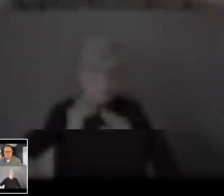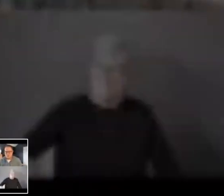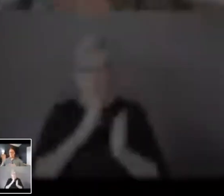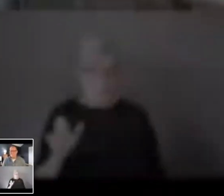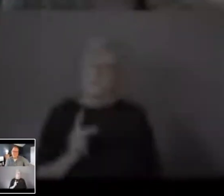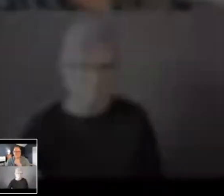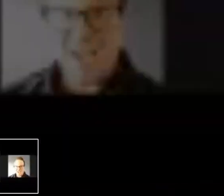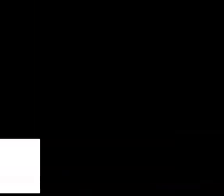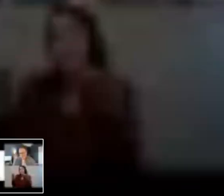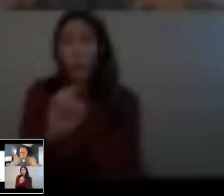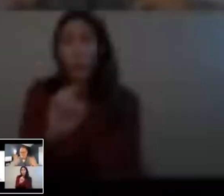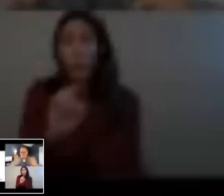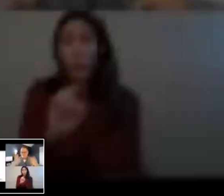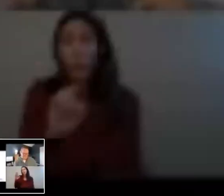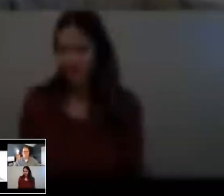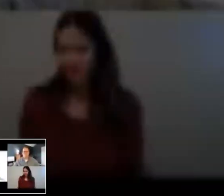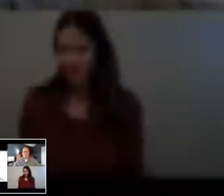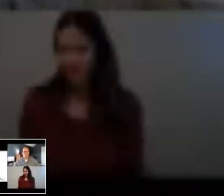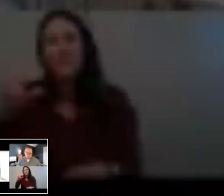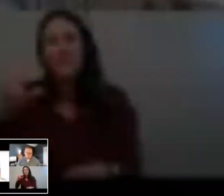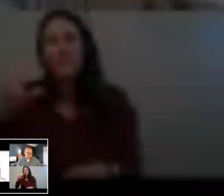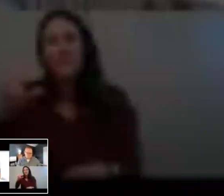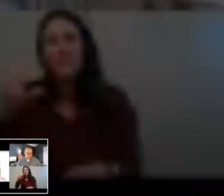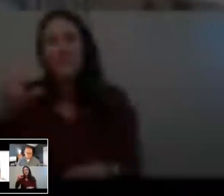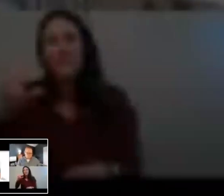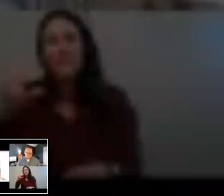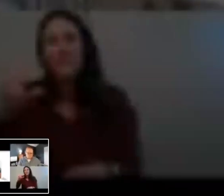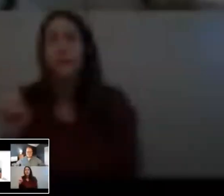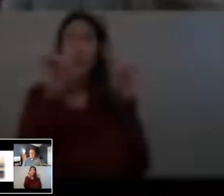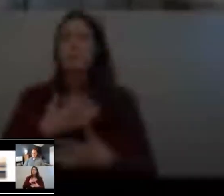Okay. Bear with me here, audience.